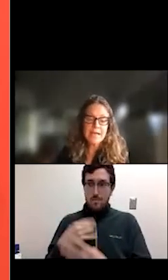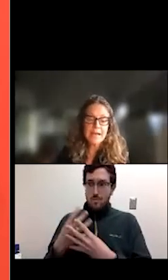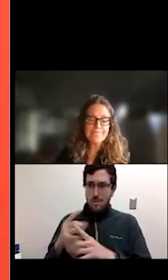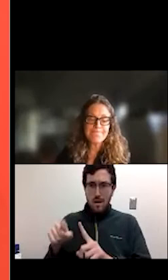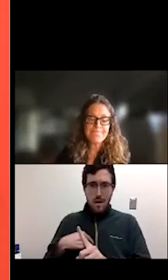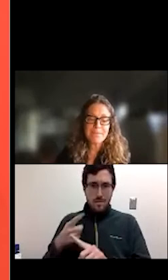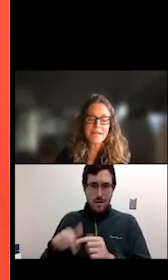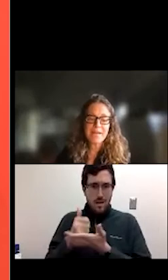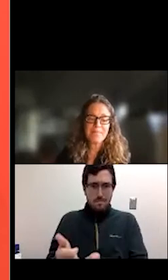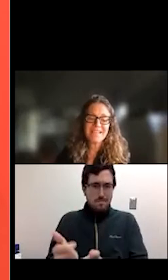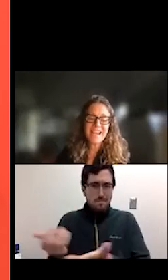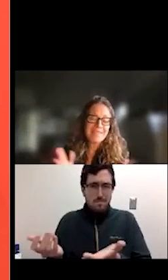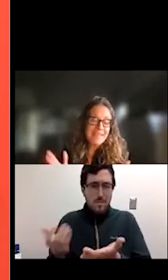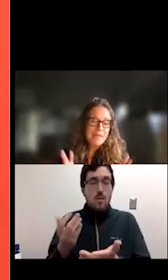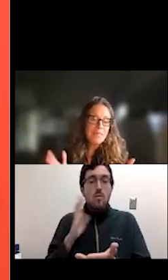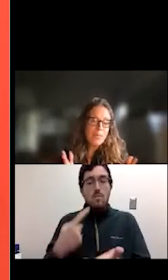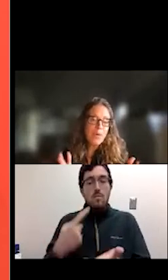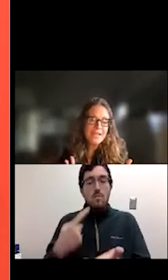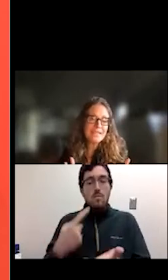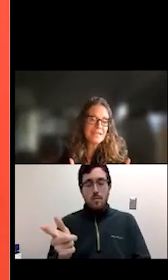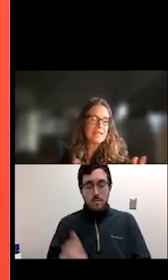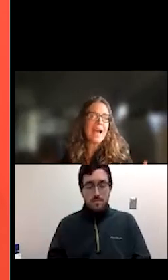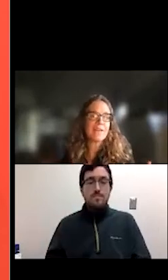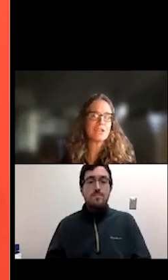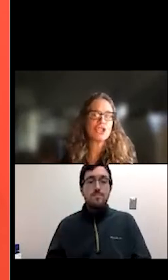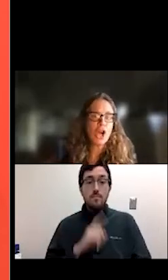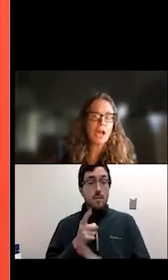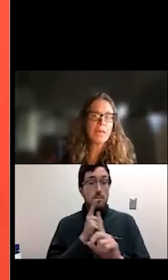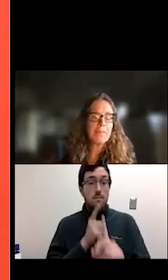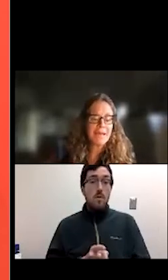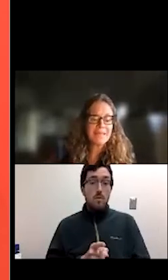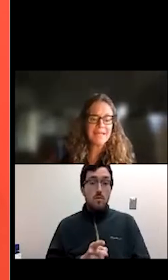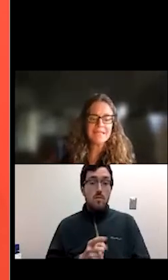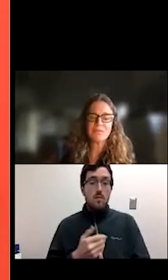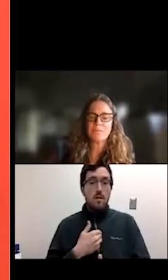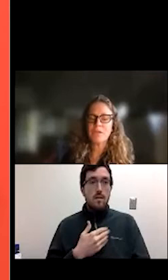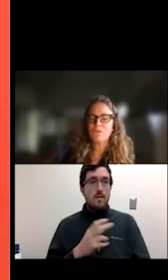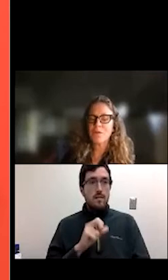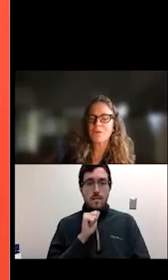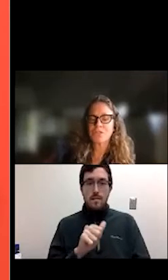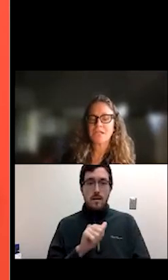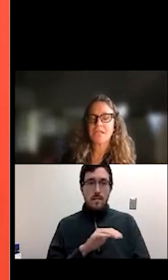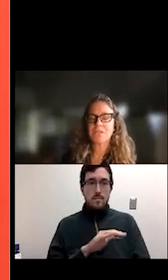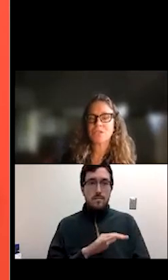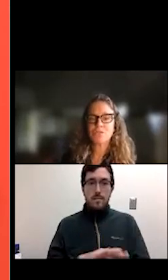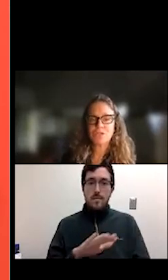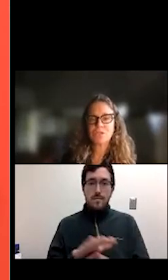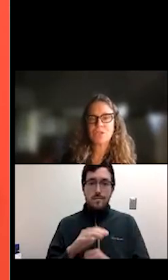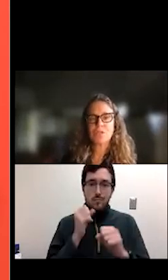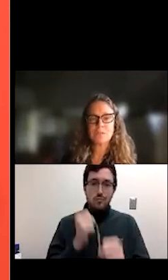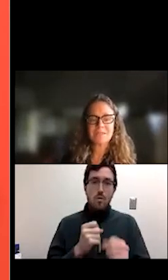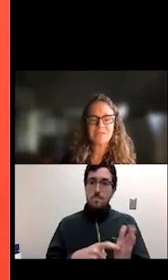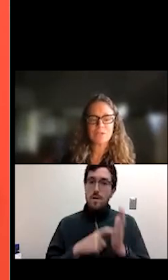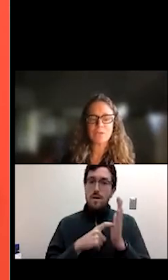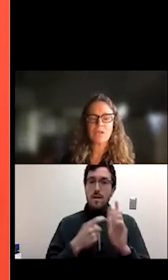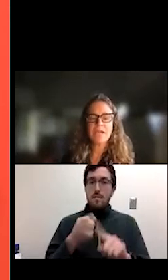later. But I think the point is that the lack of a strong mandate from either federal or state institutions